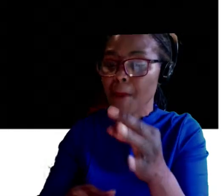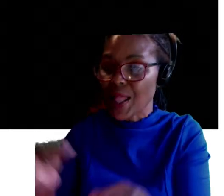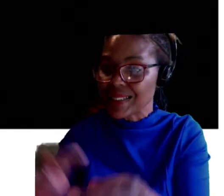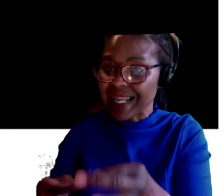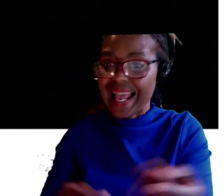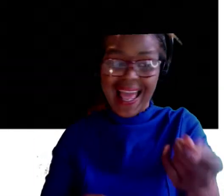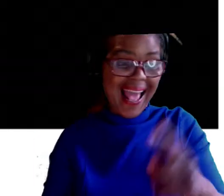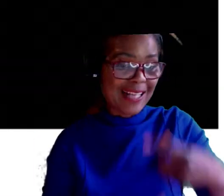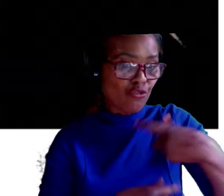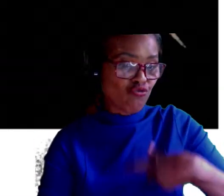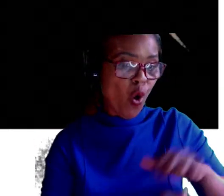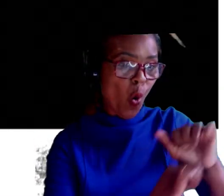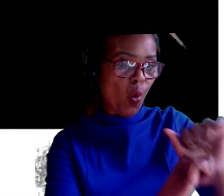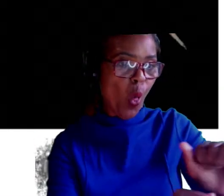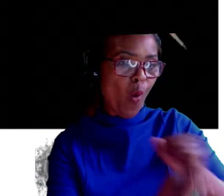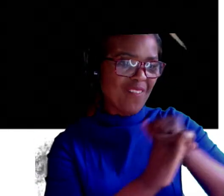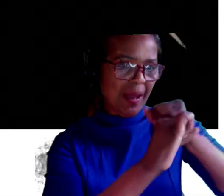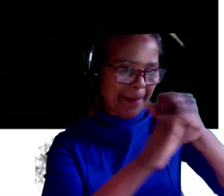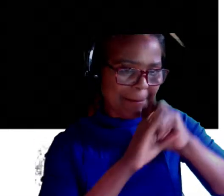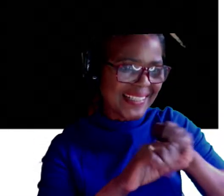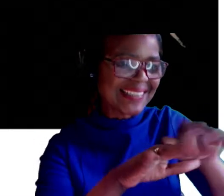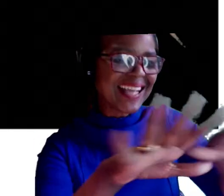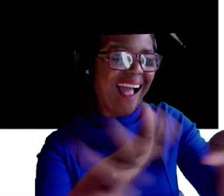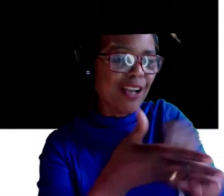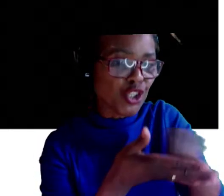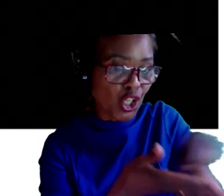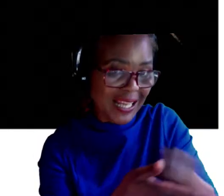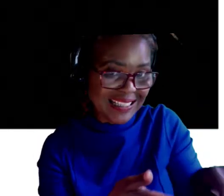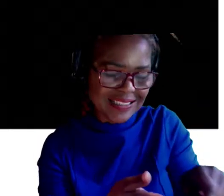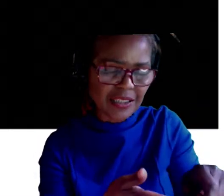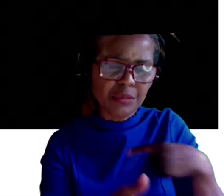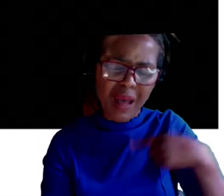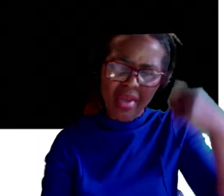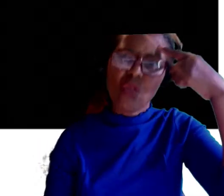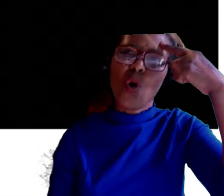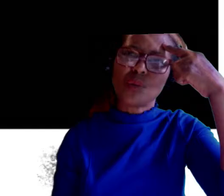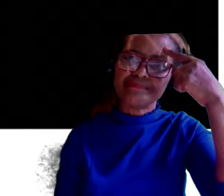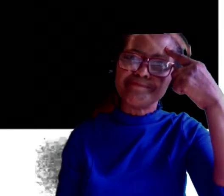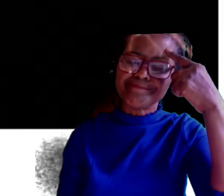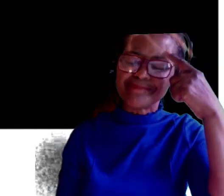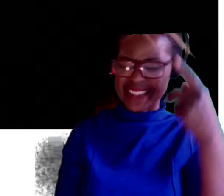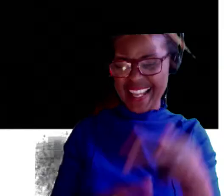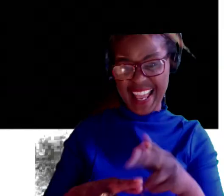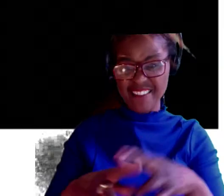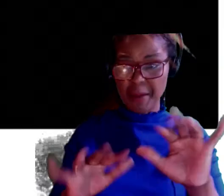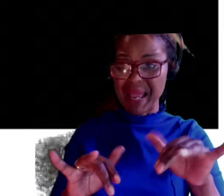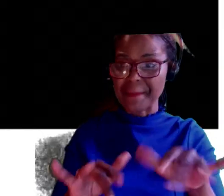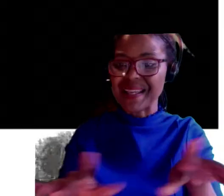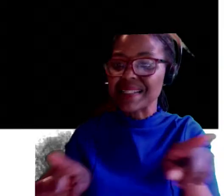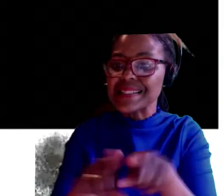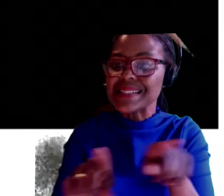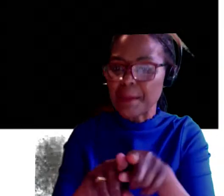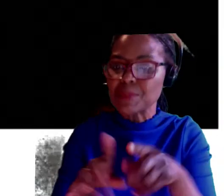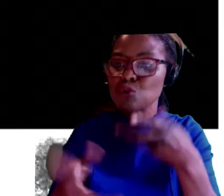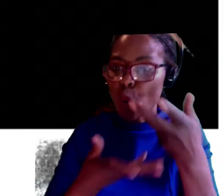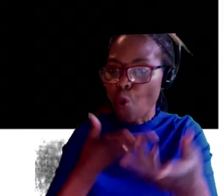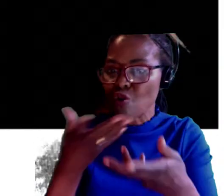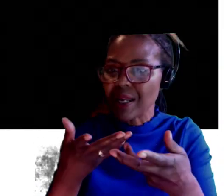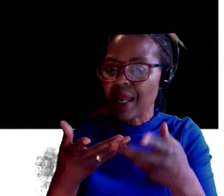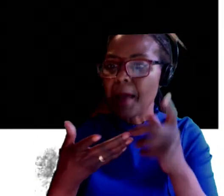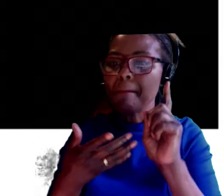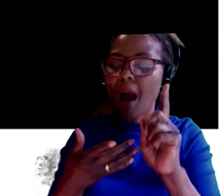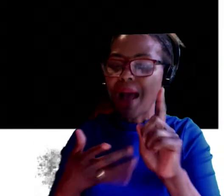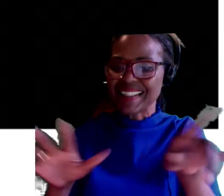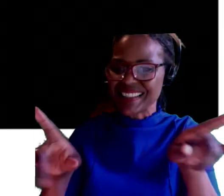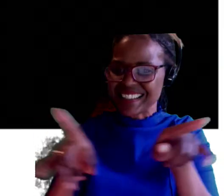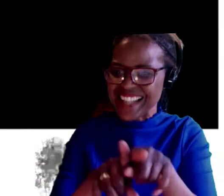same story, but in terms of the finer detail, you never see the same play twice? What if I